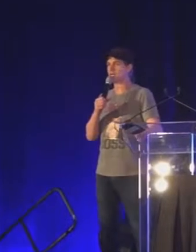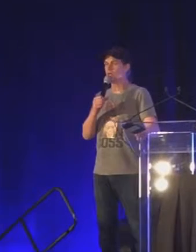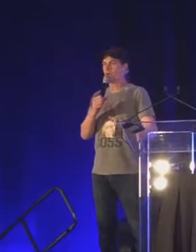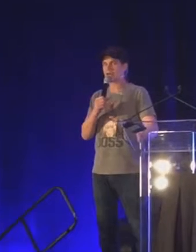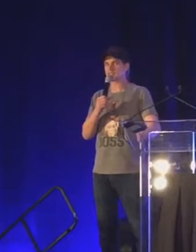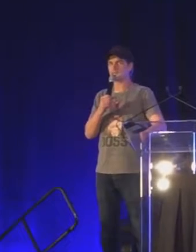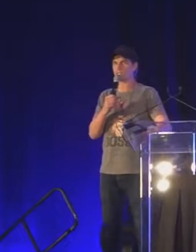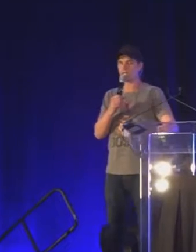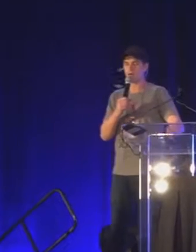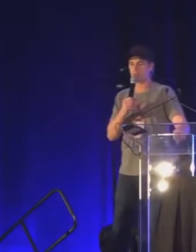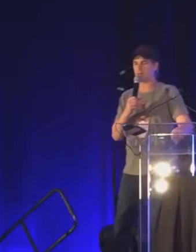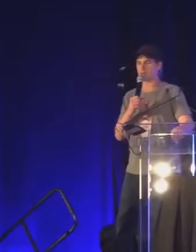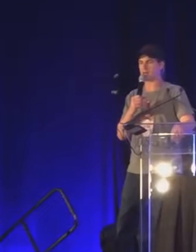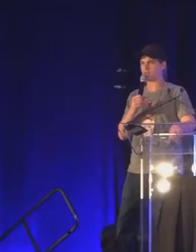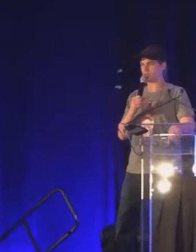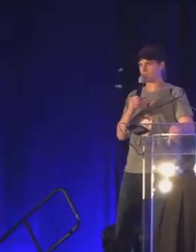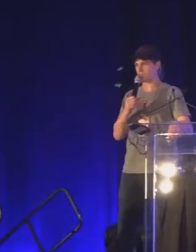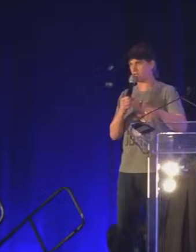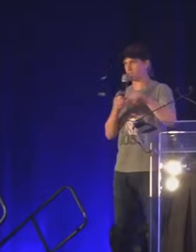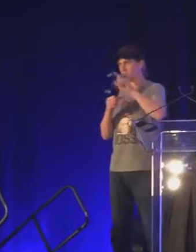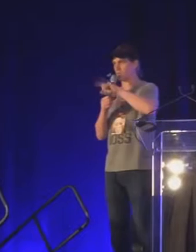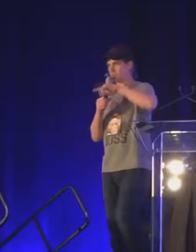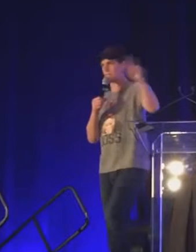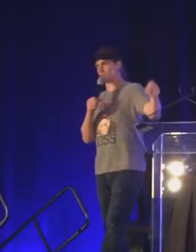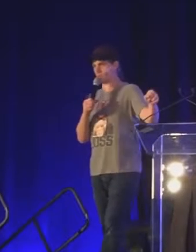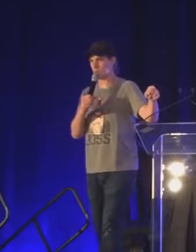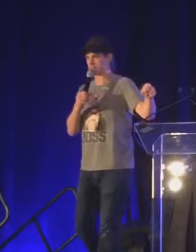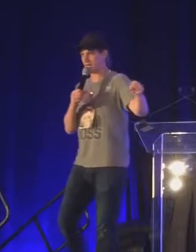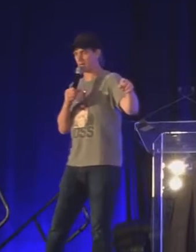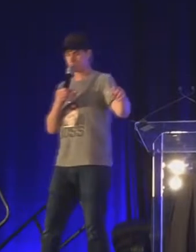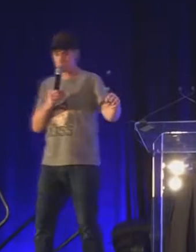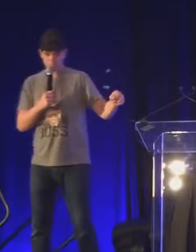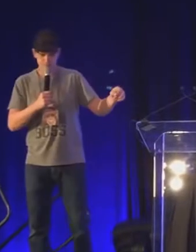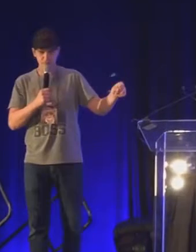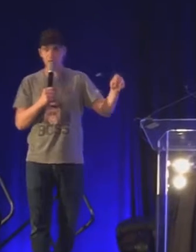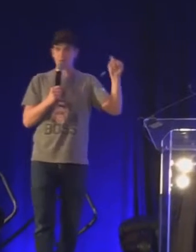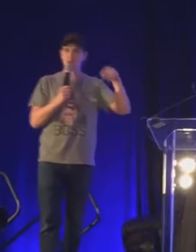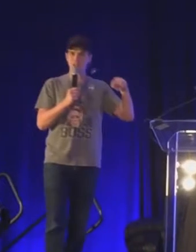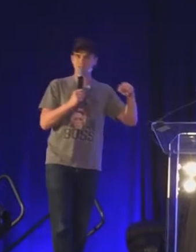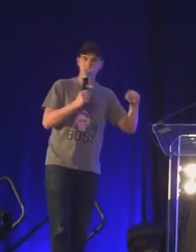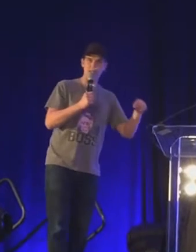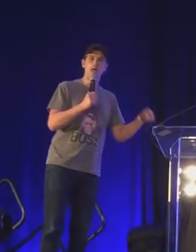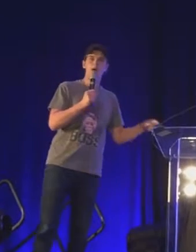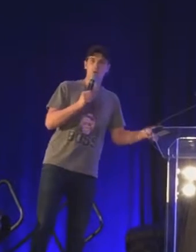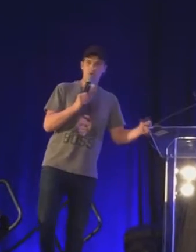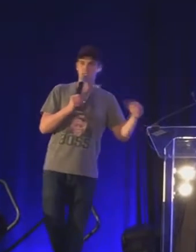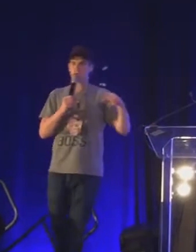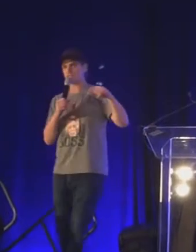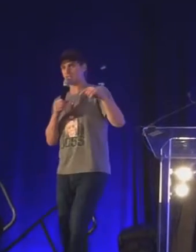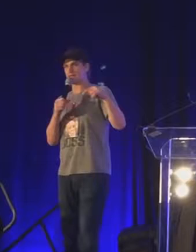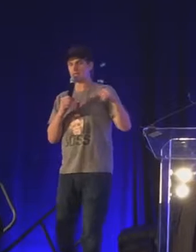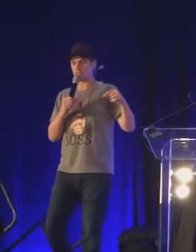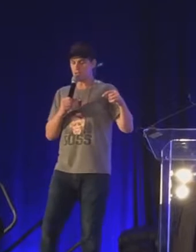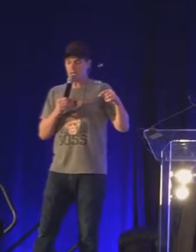I used to actually help him at that convenience store. Kevin really worked at Quick Stop, and Brian Johnson worked